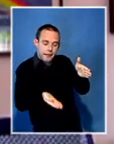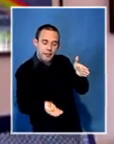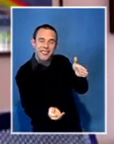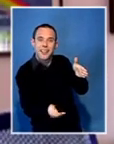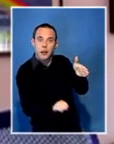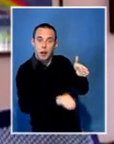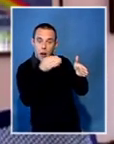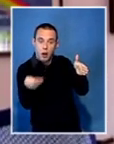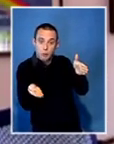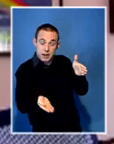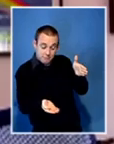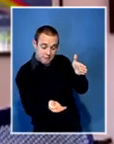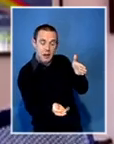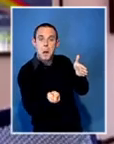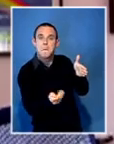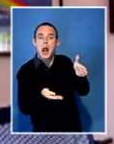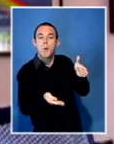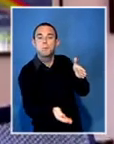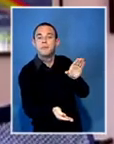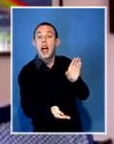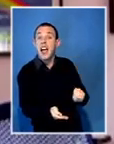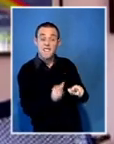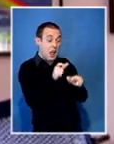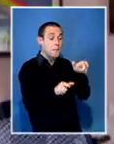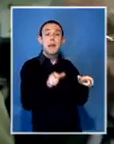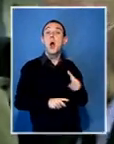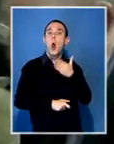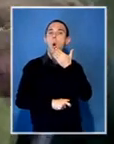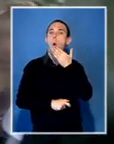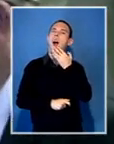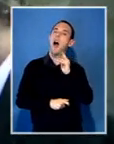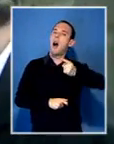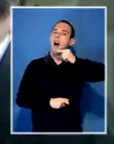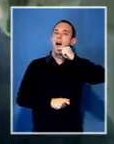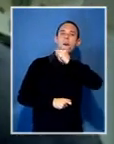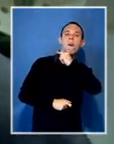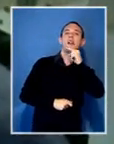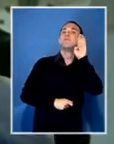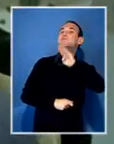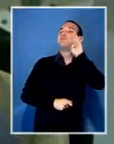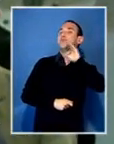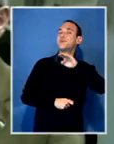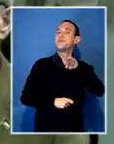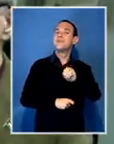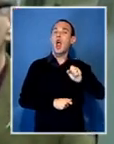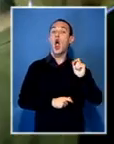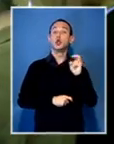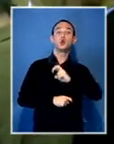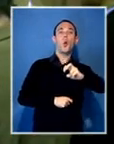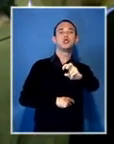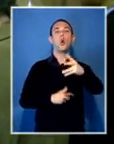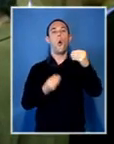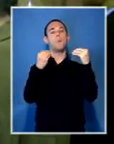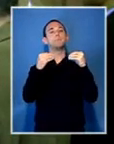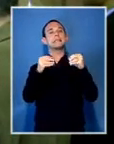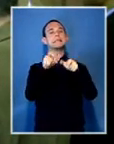people with no connection to South Africa who posed as tourists or business people. Ken Keeble went on 2 missions. In later